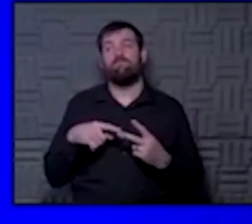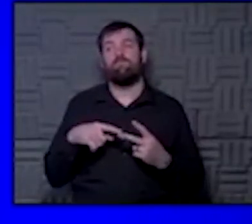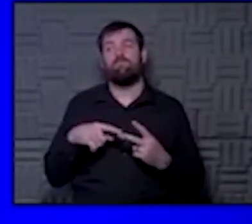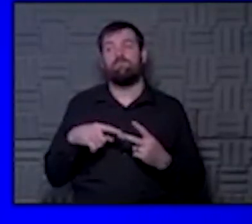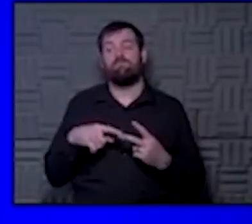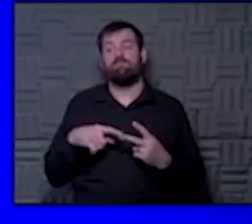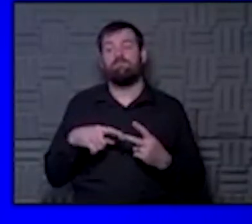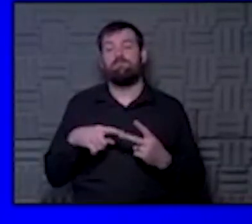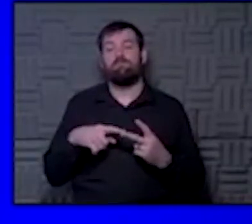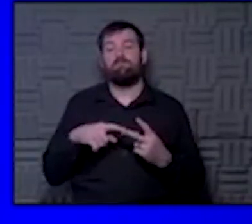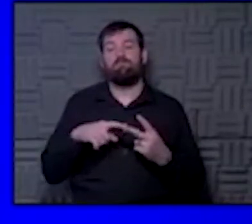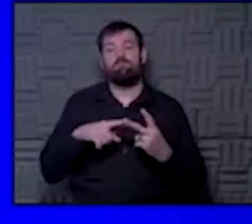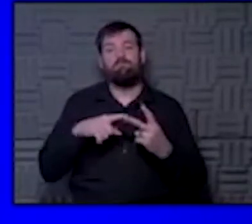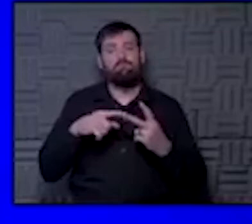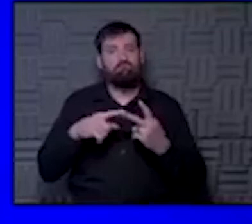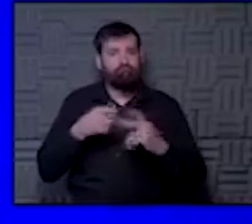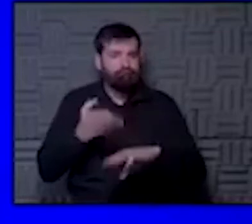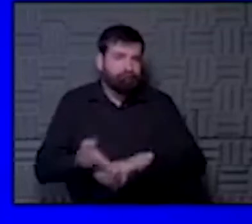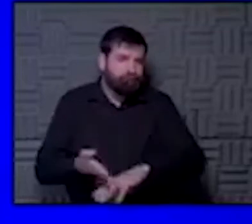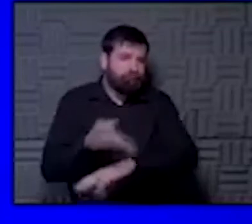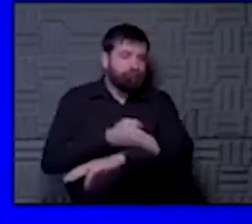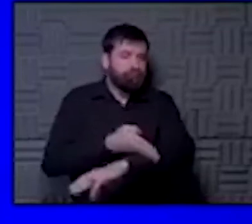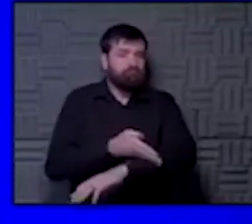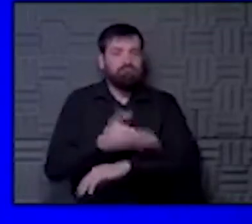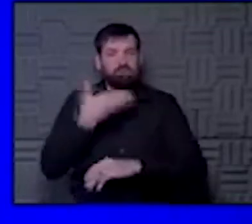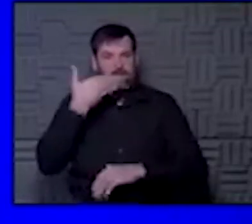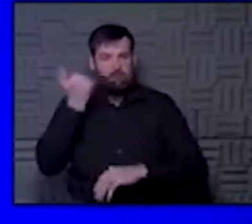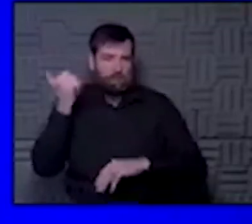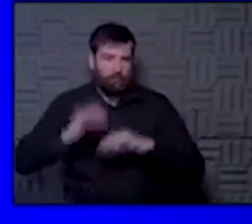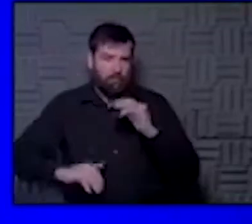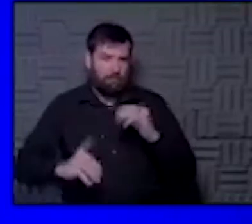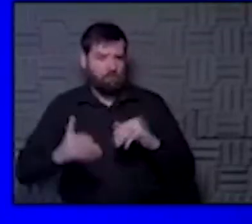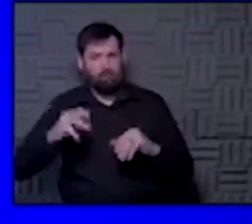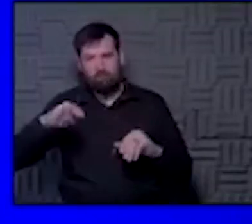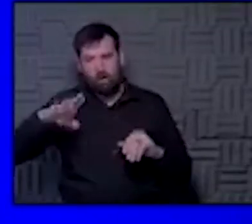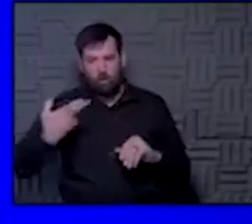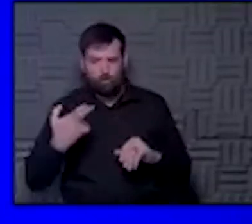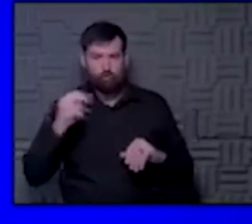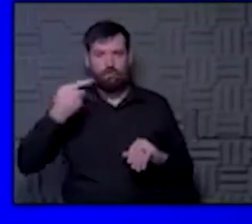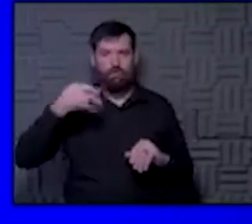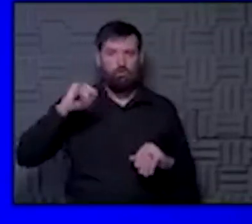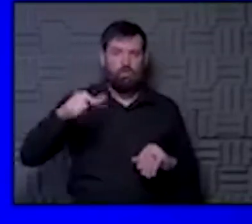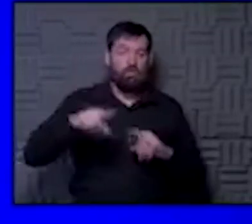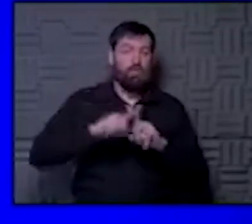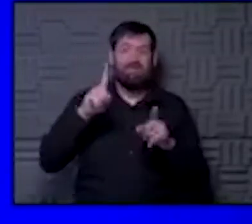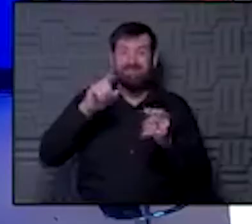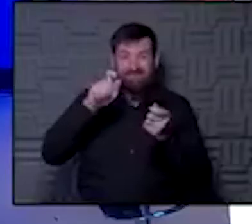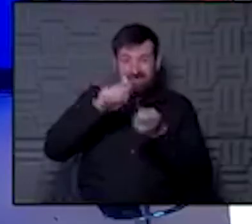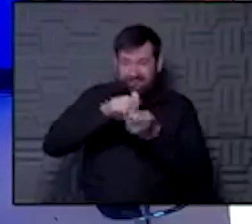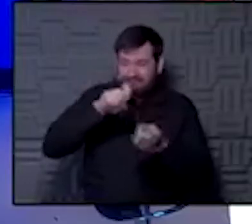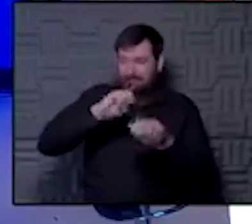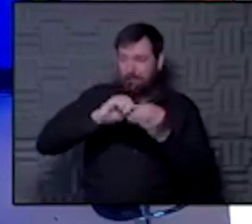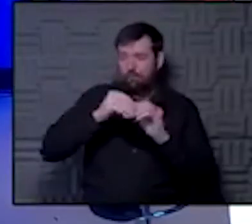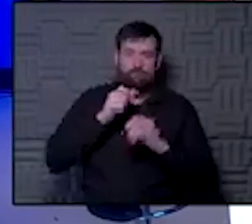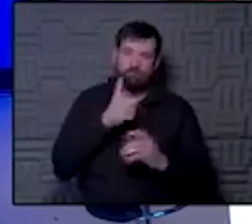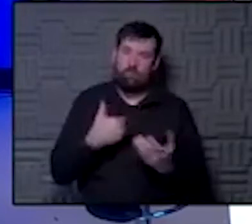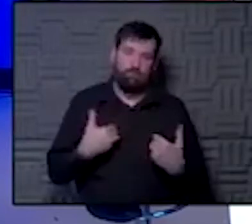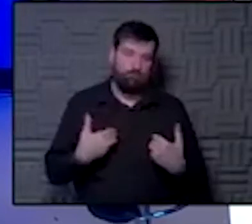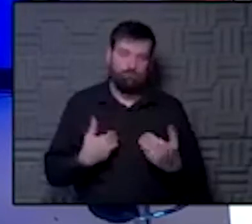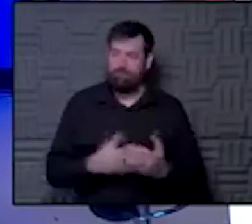percentage of people who are doing better and come off the ventilator is better than it was, say, in March and April, but I don't have those full numbers. And I